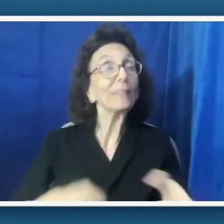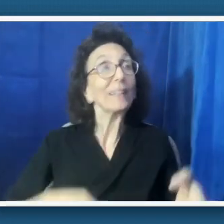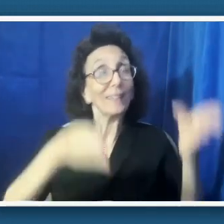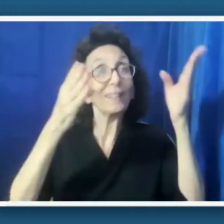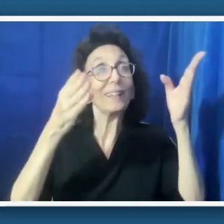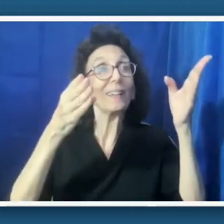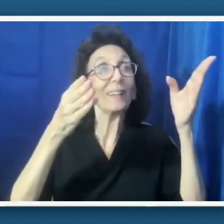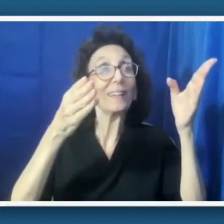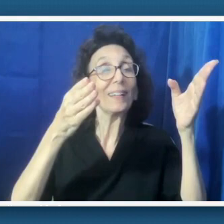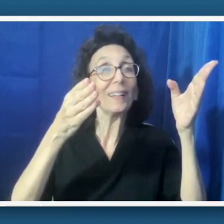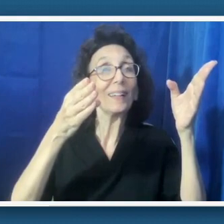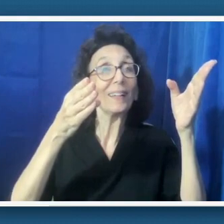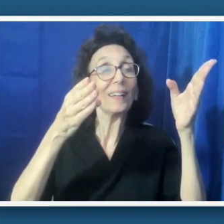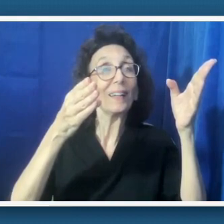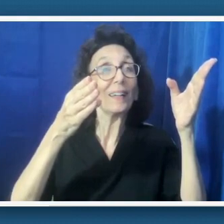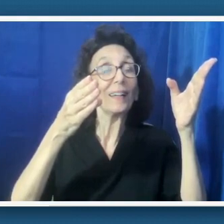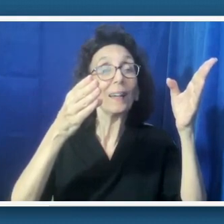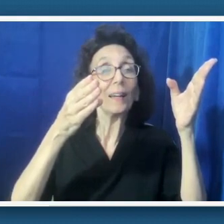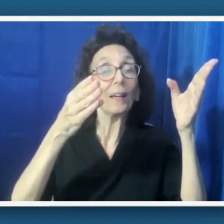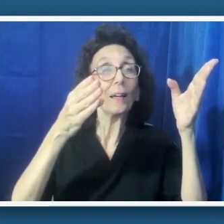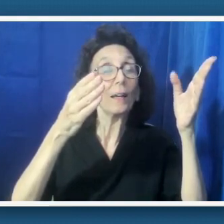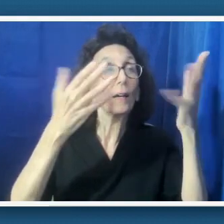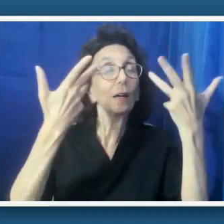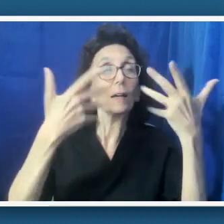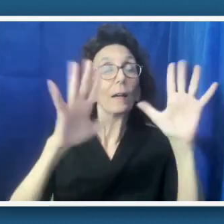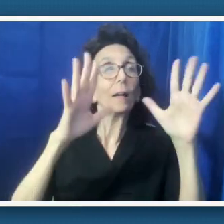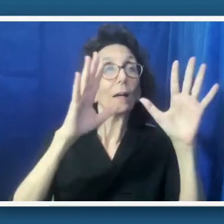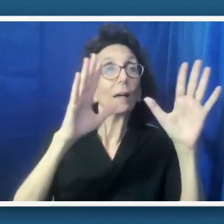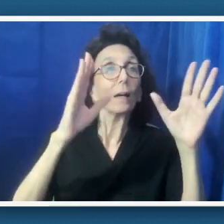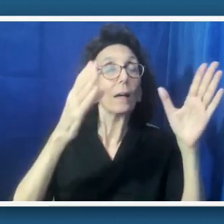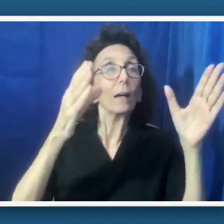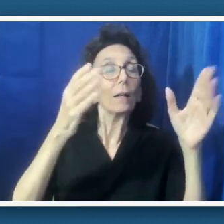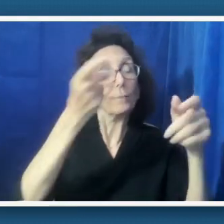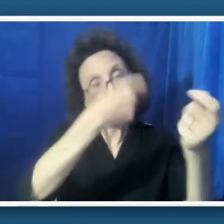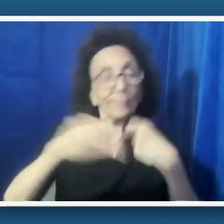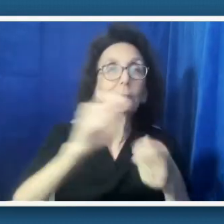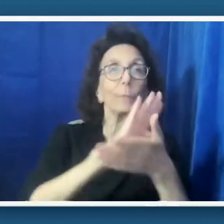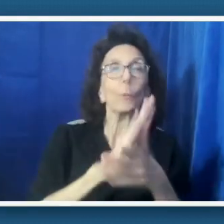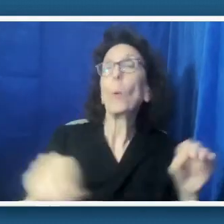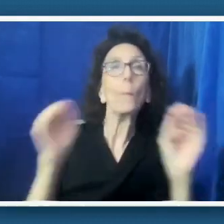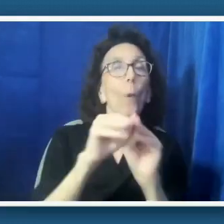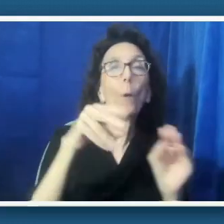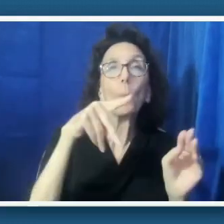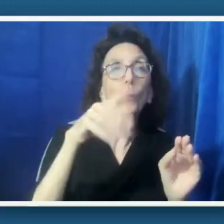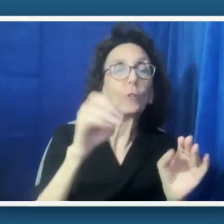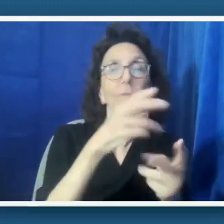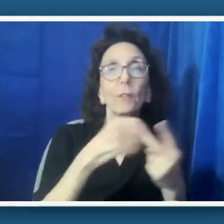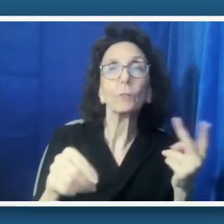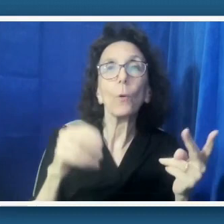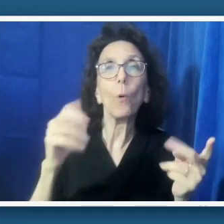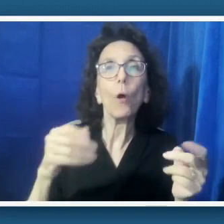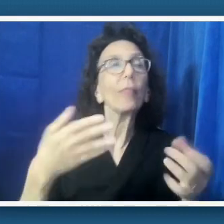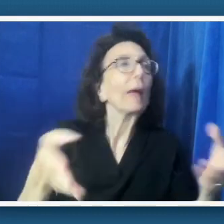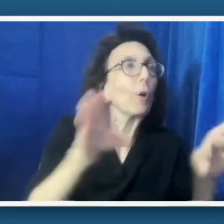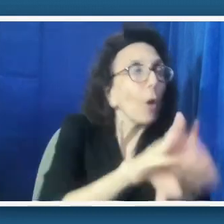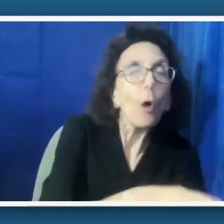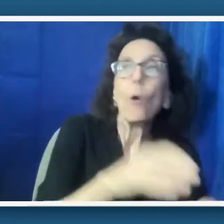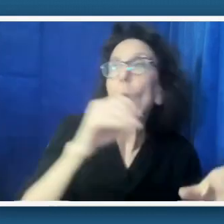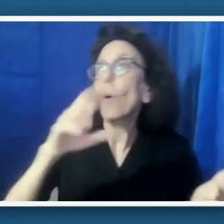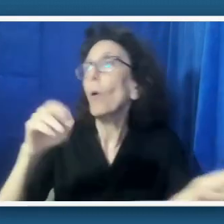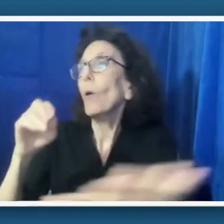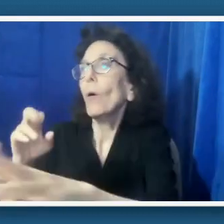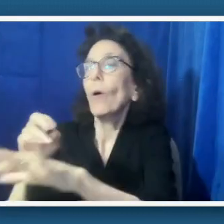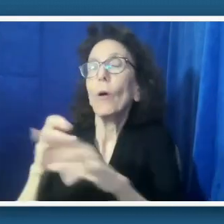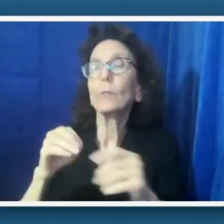know, things change, buildings move from being post offices to being something else. That's, USPS no longer owns the building, you know, different things happen.